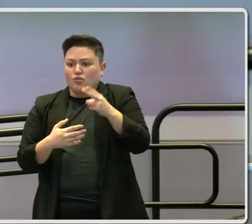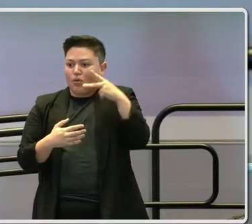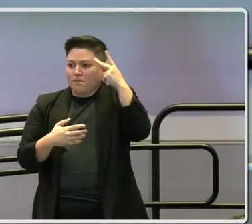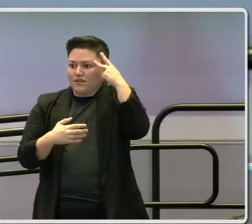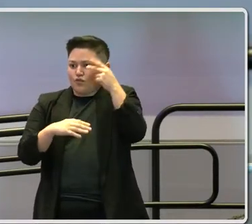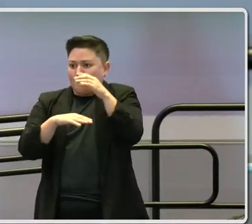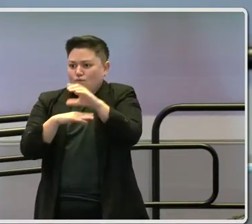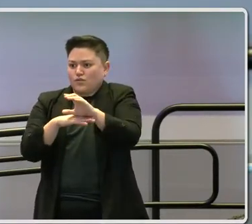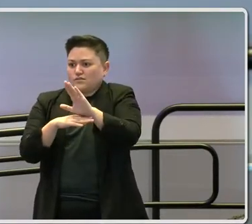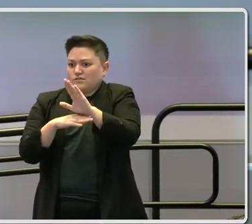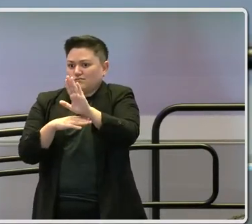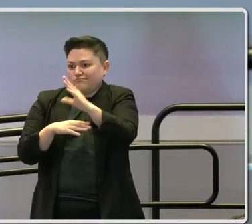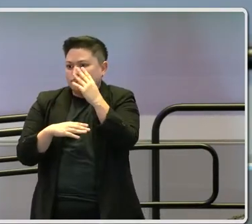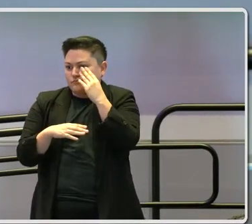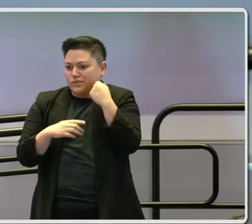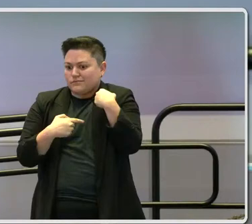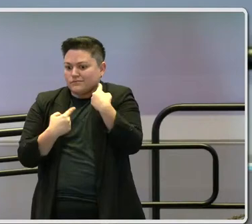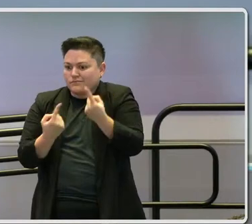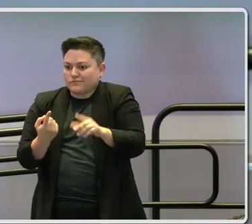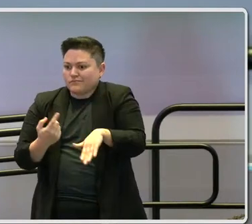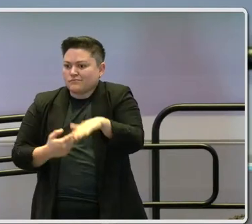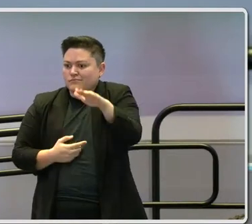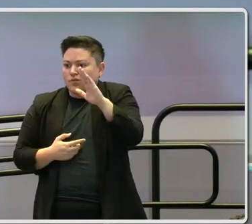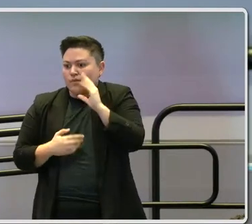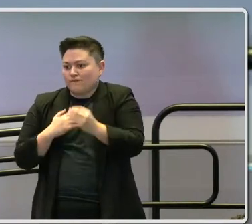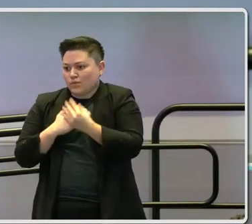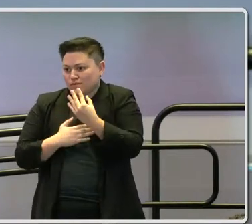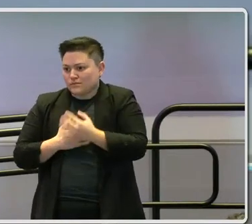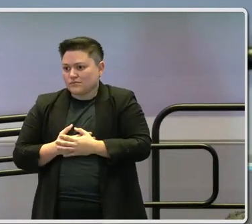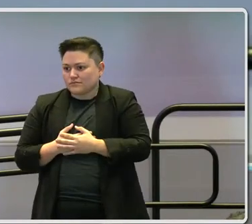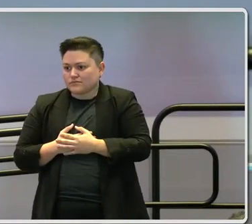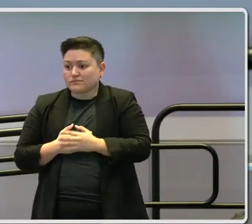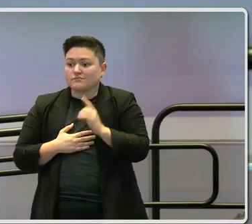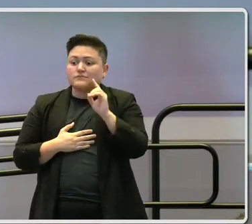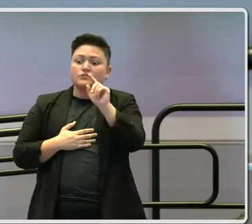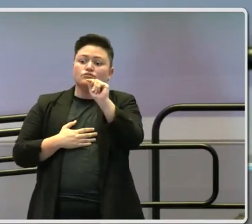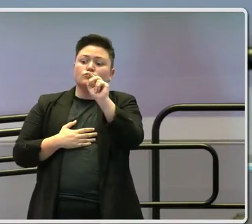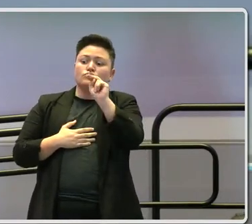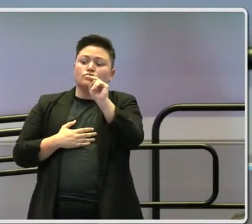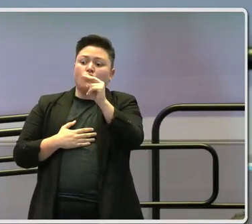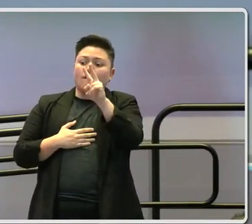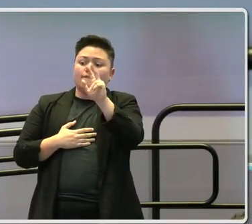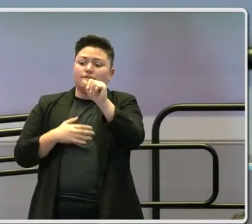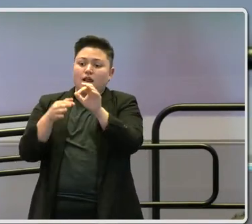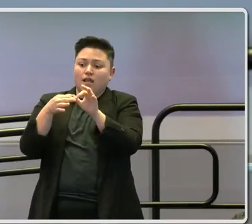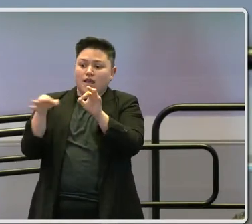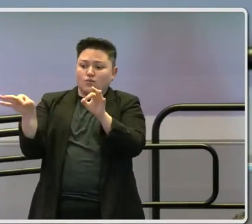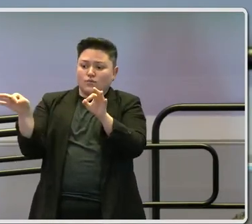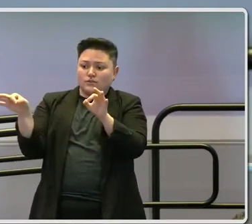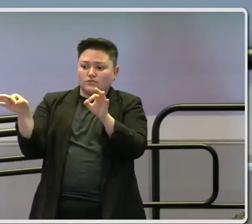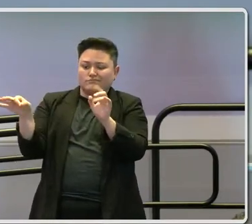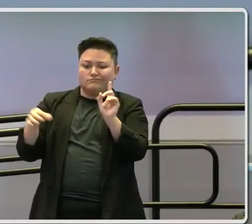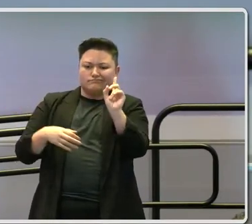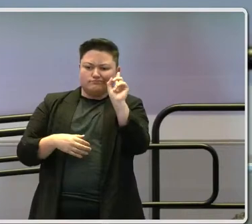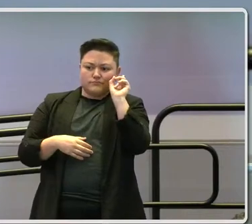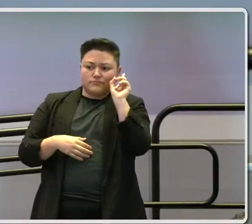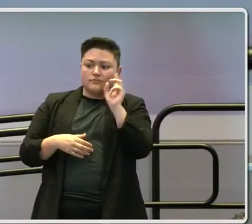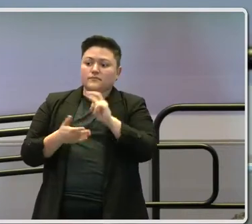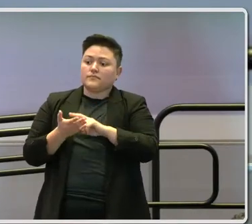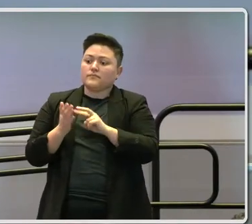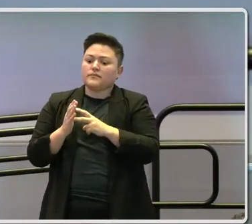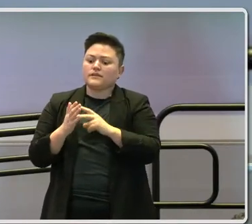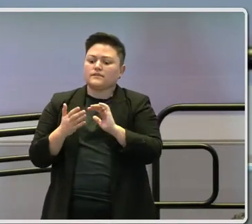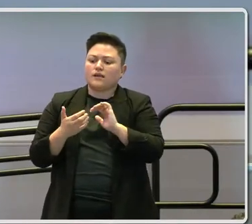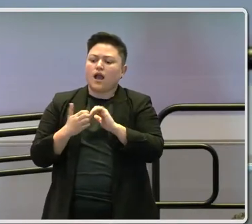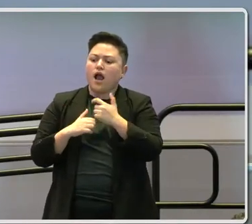one's lifespan. In the Tongan language, tauhiva is a concept that denotes the way in which we